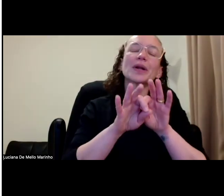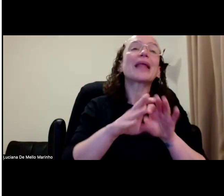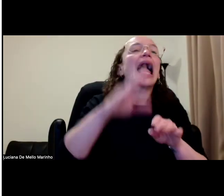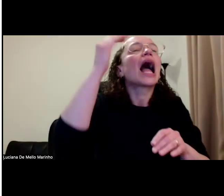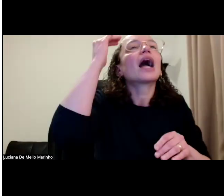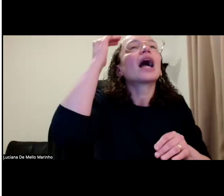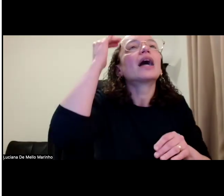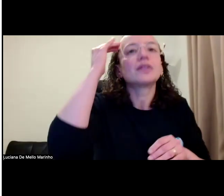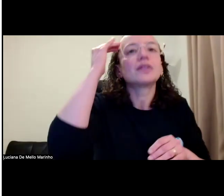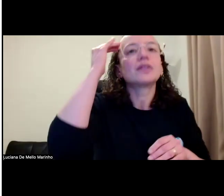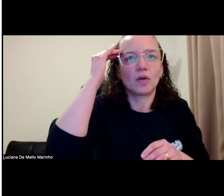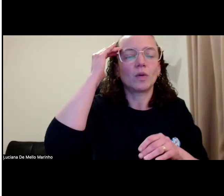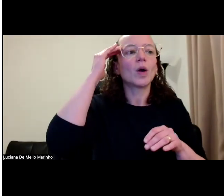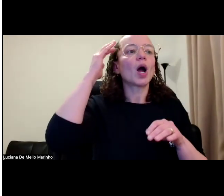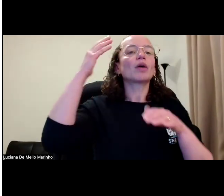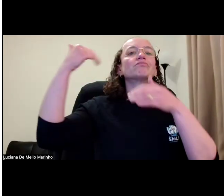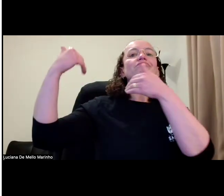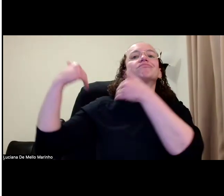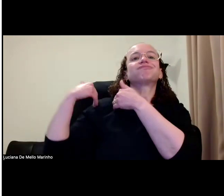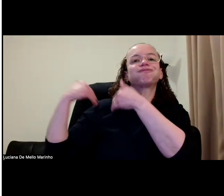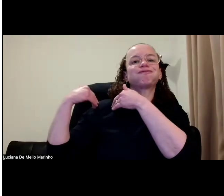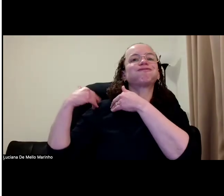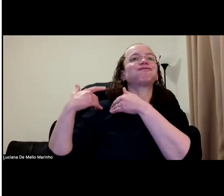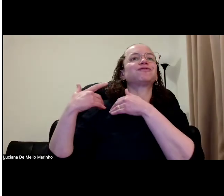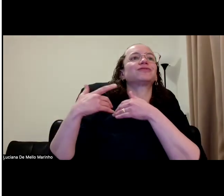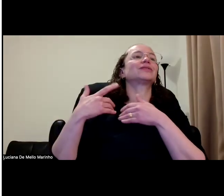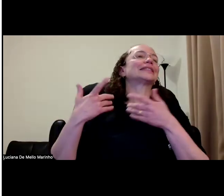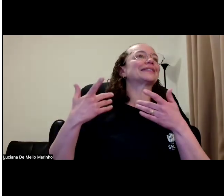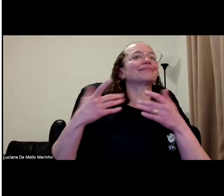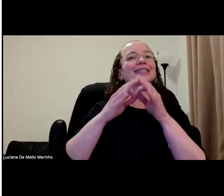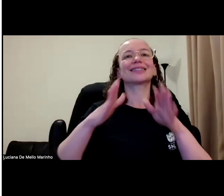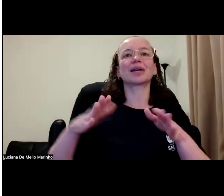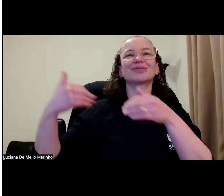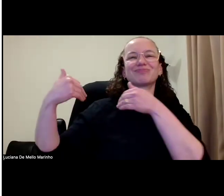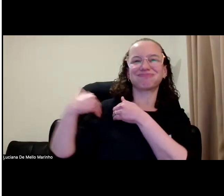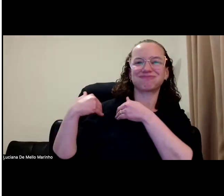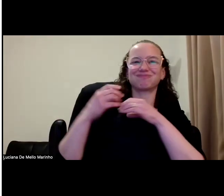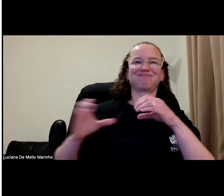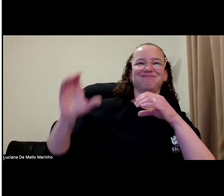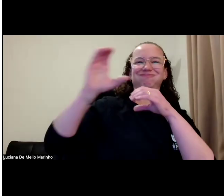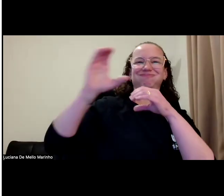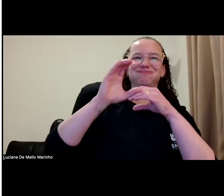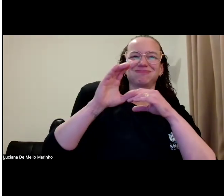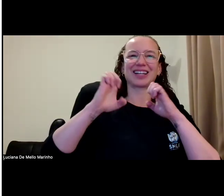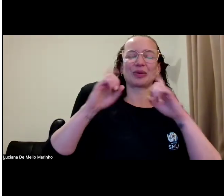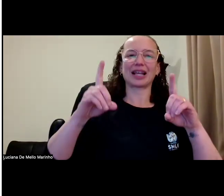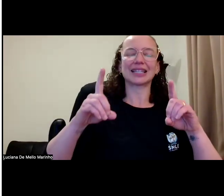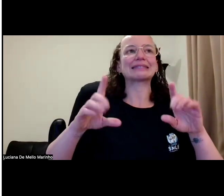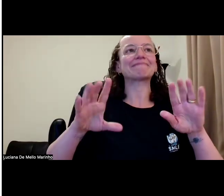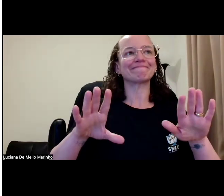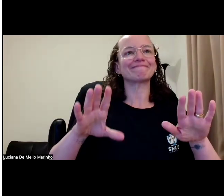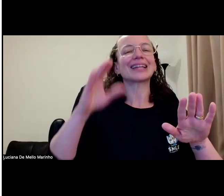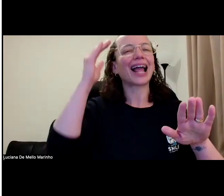So it's really important that we have those conversations and explain, and that we take on that kind of responsibility.